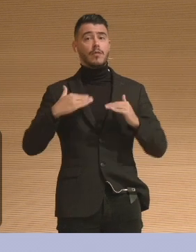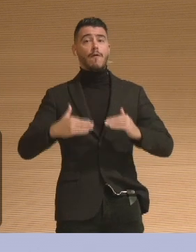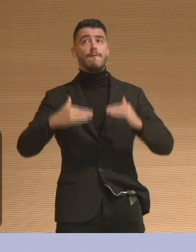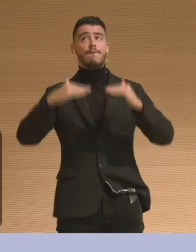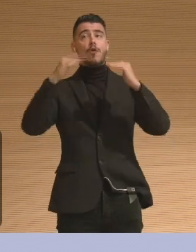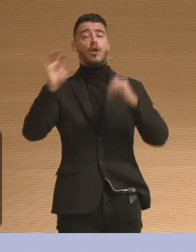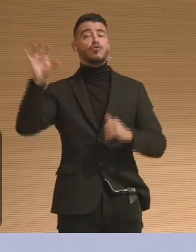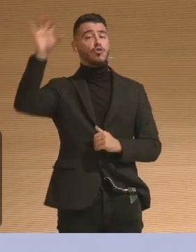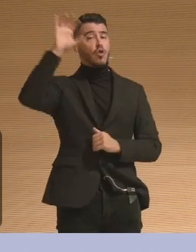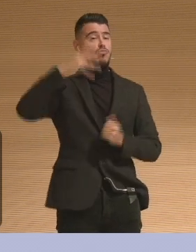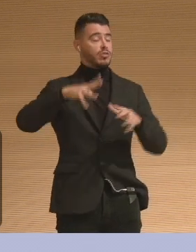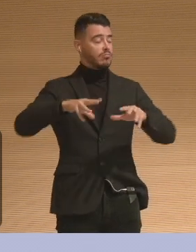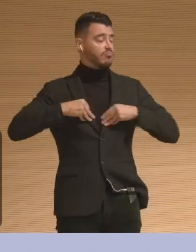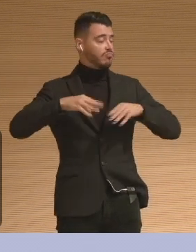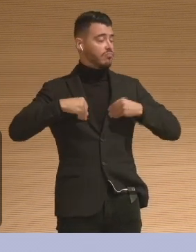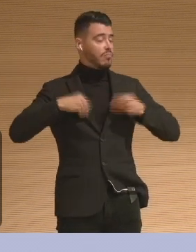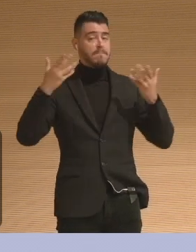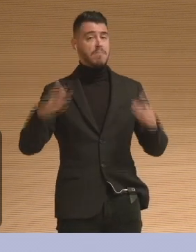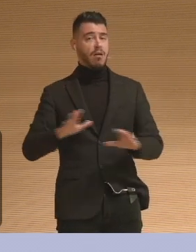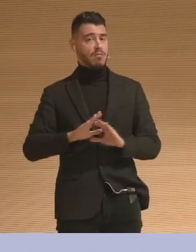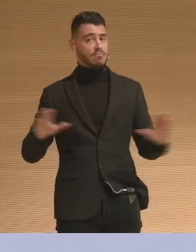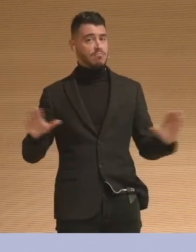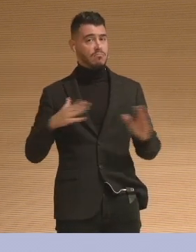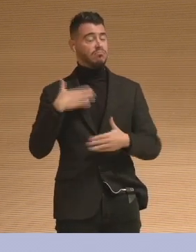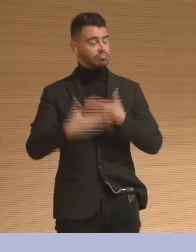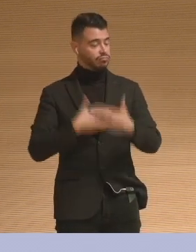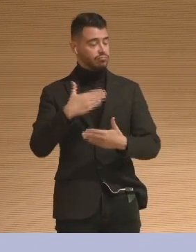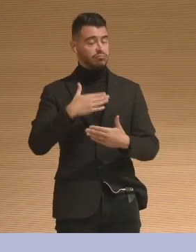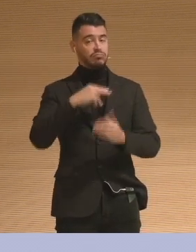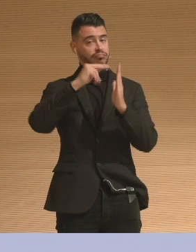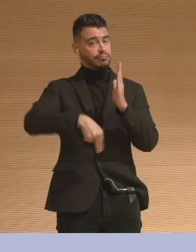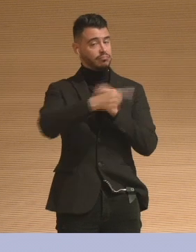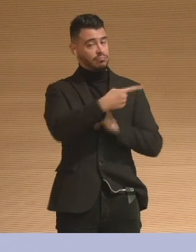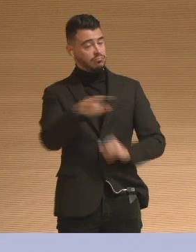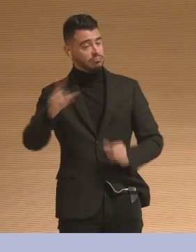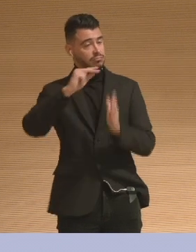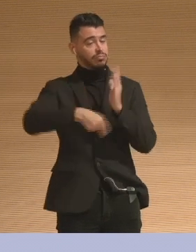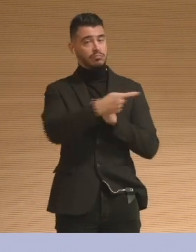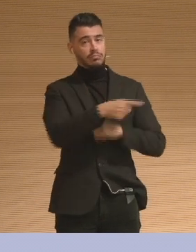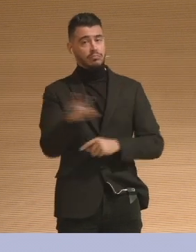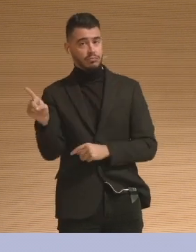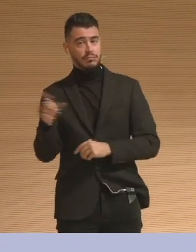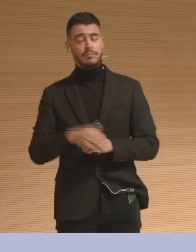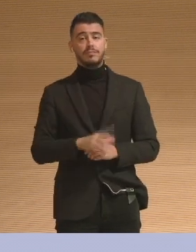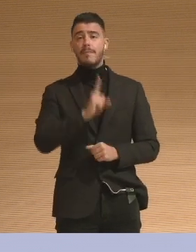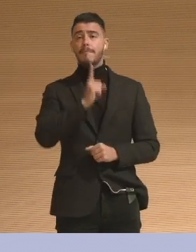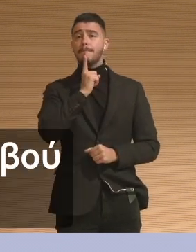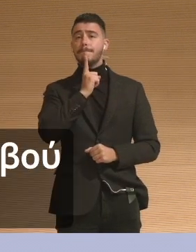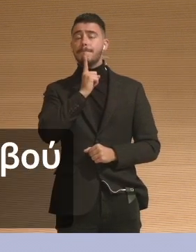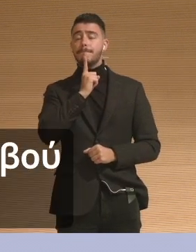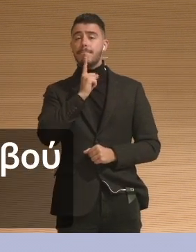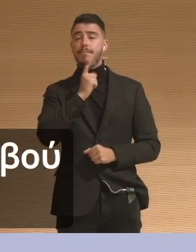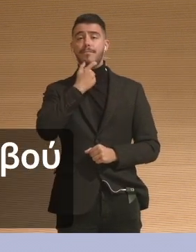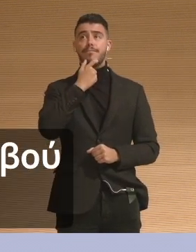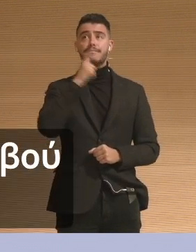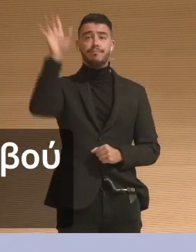So there have been some early analysis of social prescribing. Now in the UK, they found that in a place called Shropshire, that